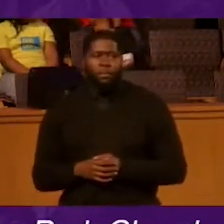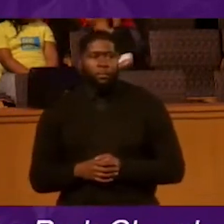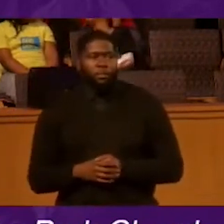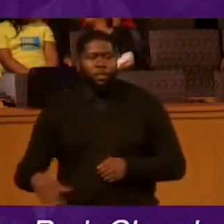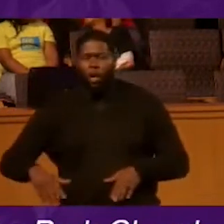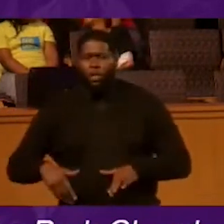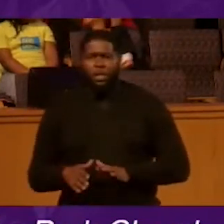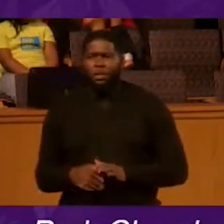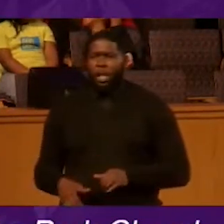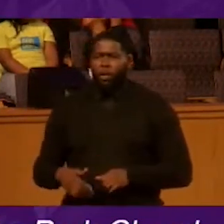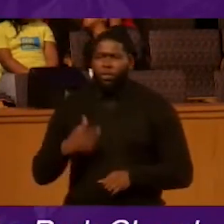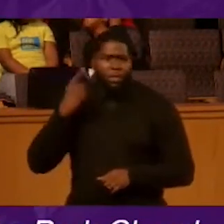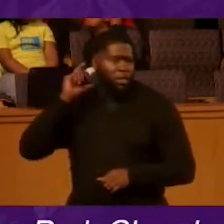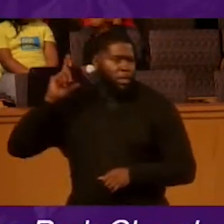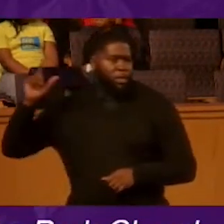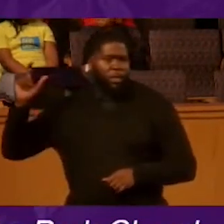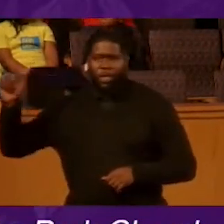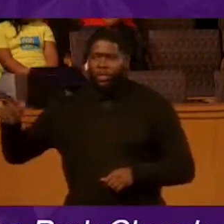sounds wonderful.